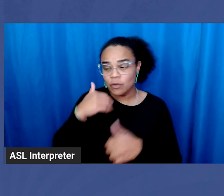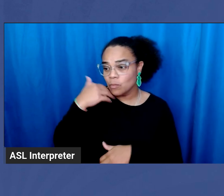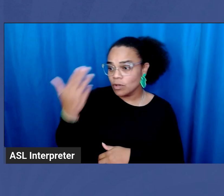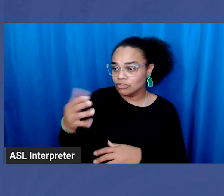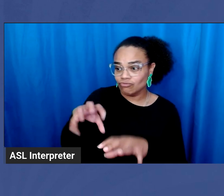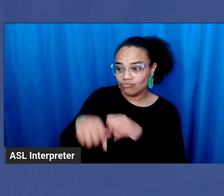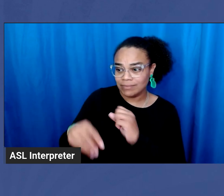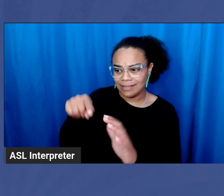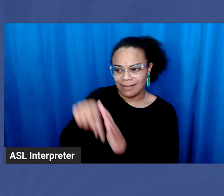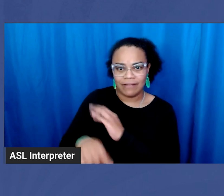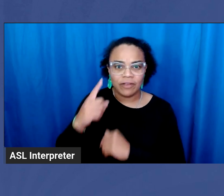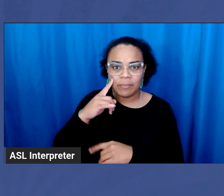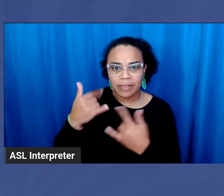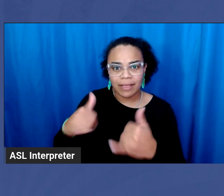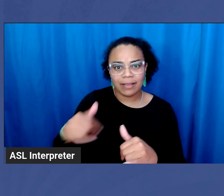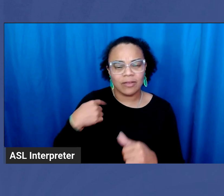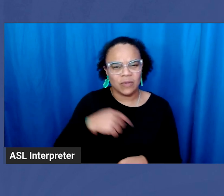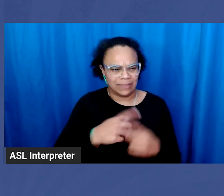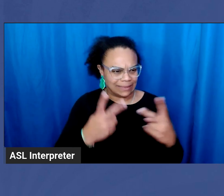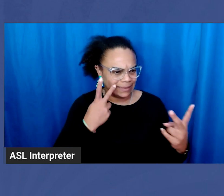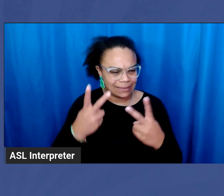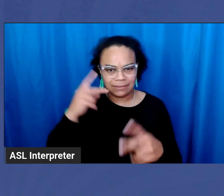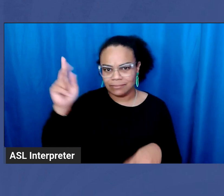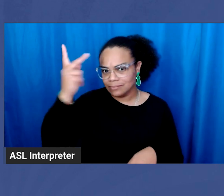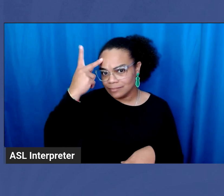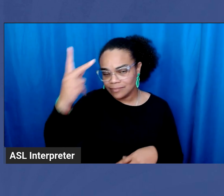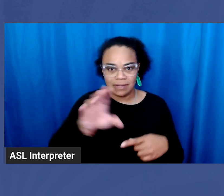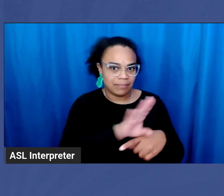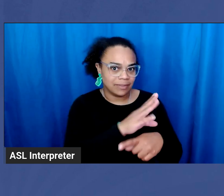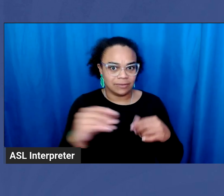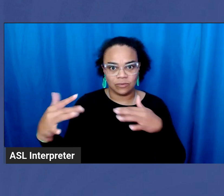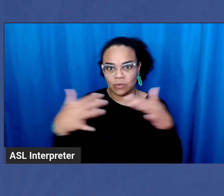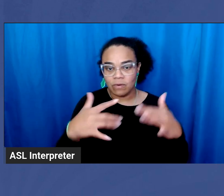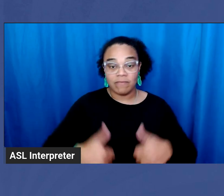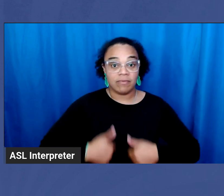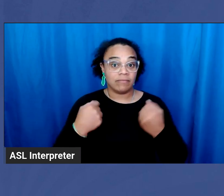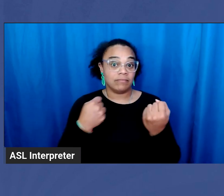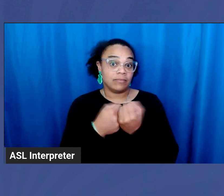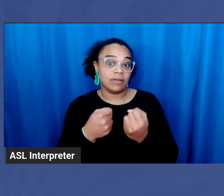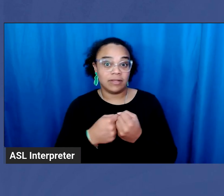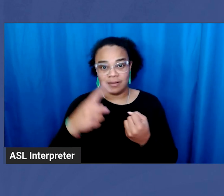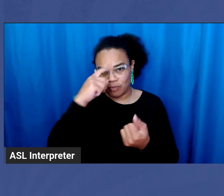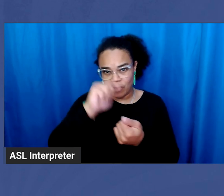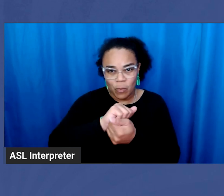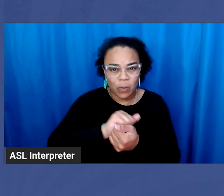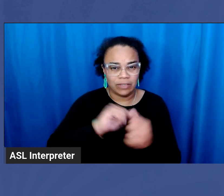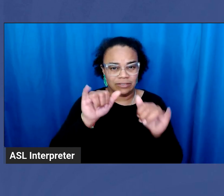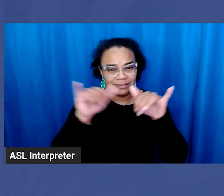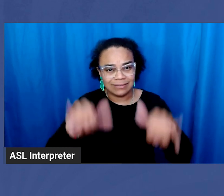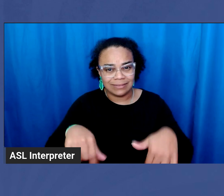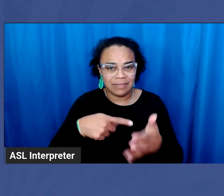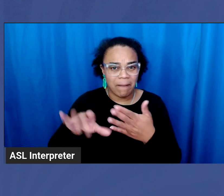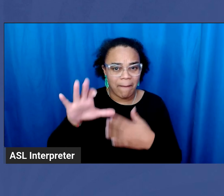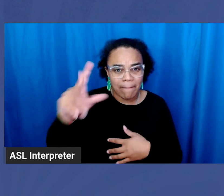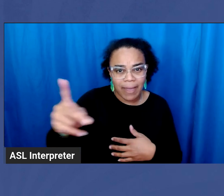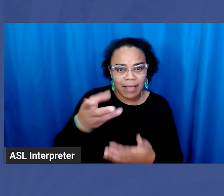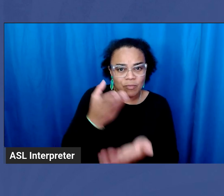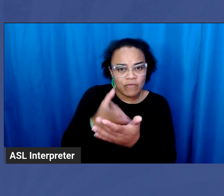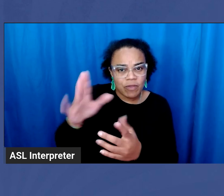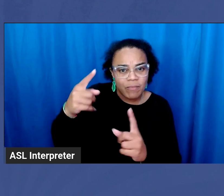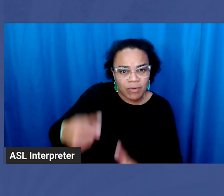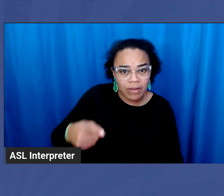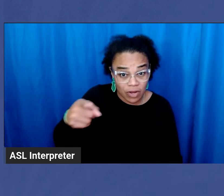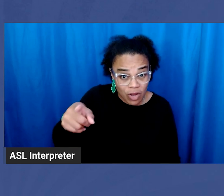The politics of business and warfare, a life support mass brainwashing system to pay back, prove a point. Are